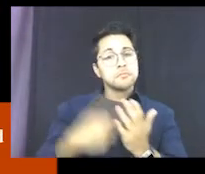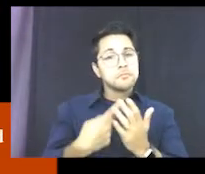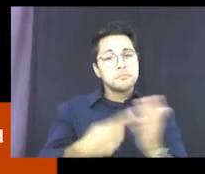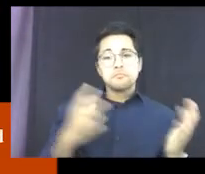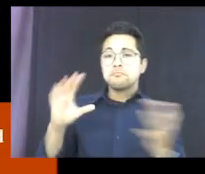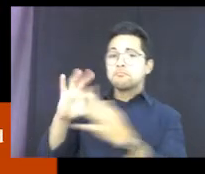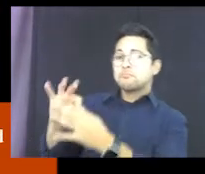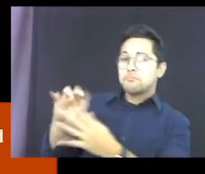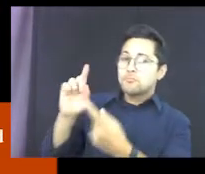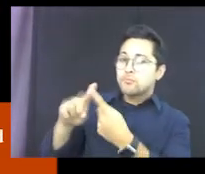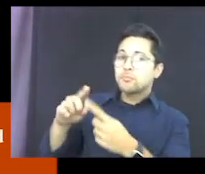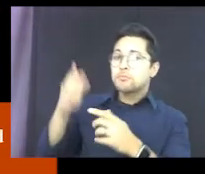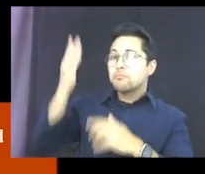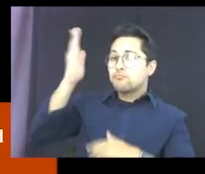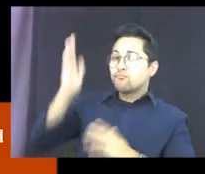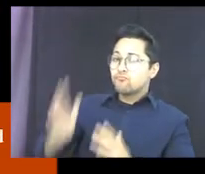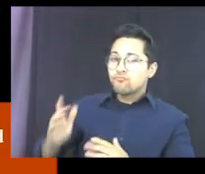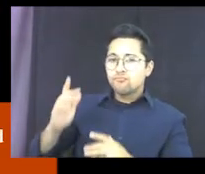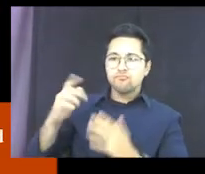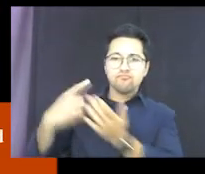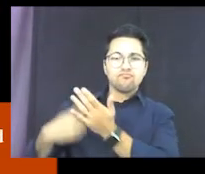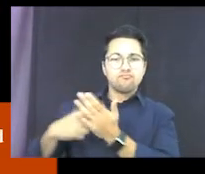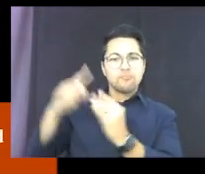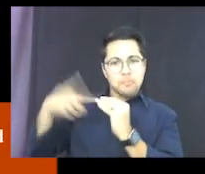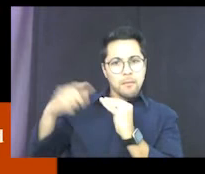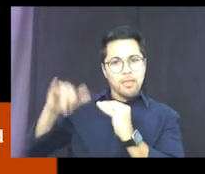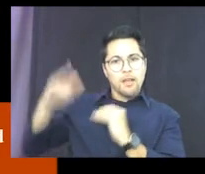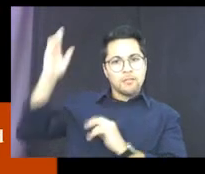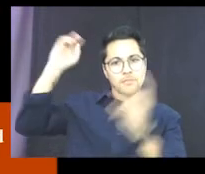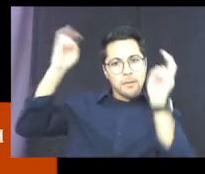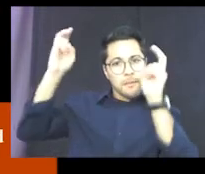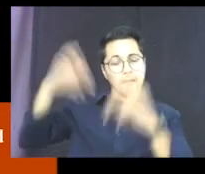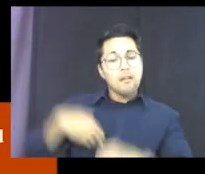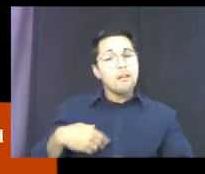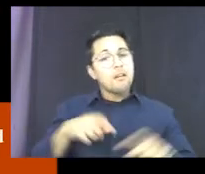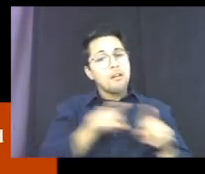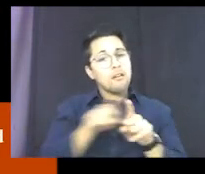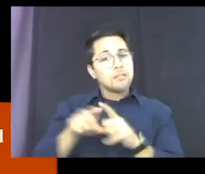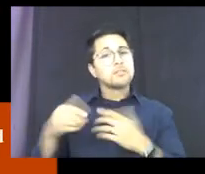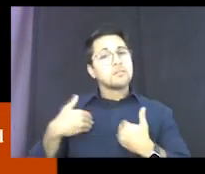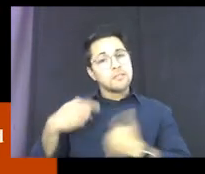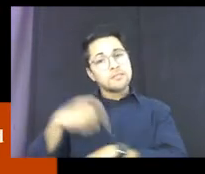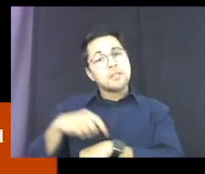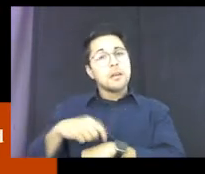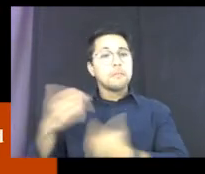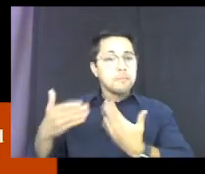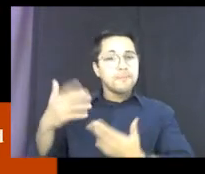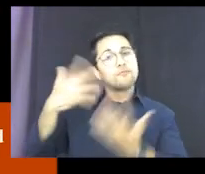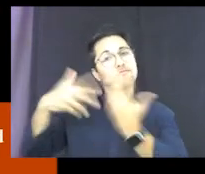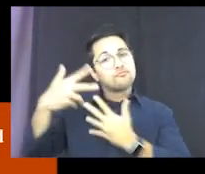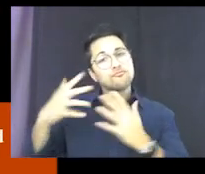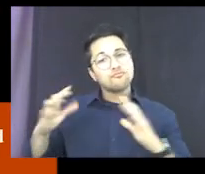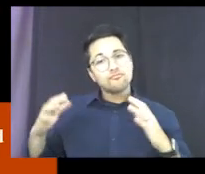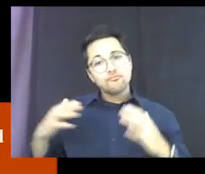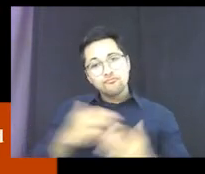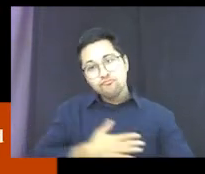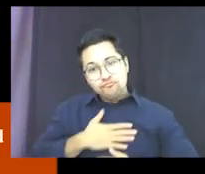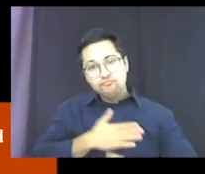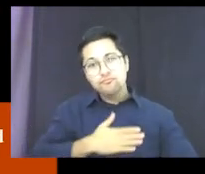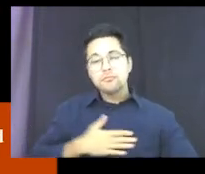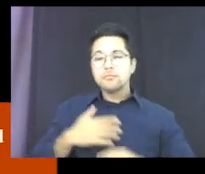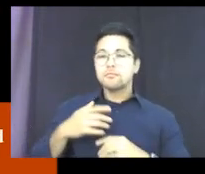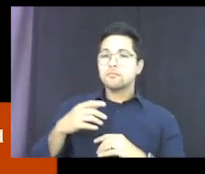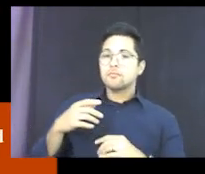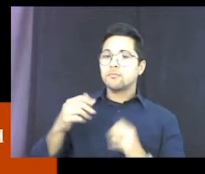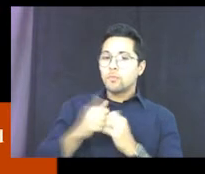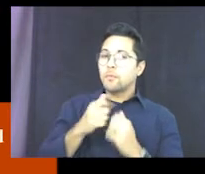to a speaker who discusses that topic. They may also give time for social activities among the